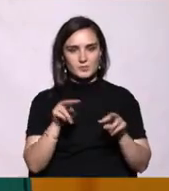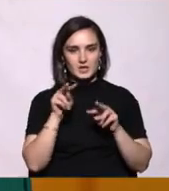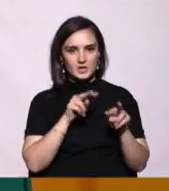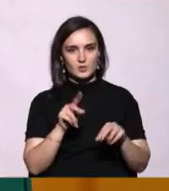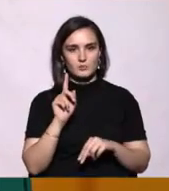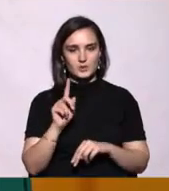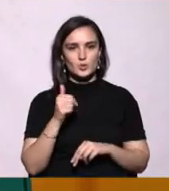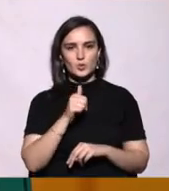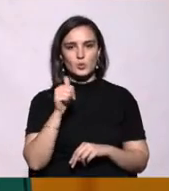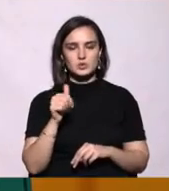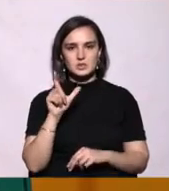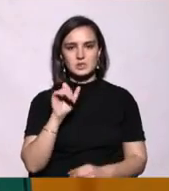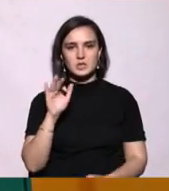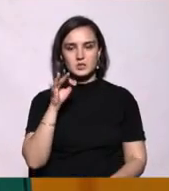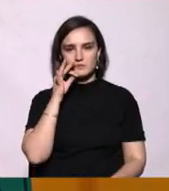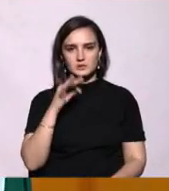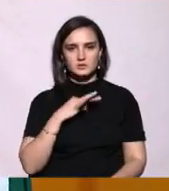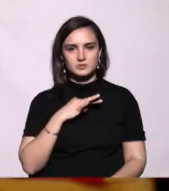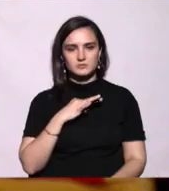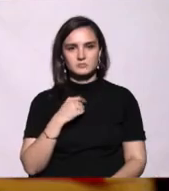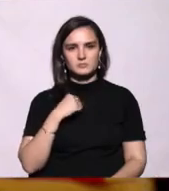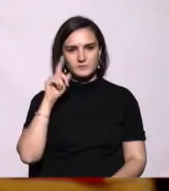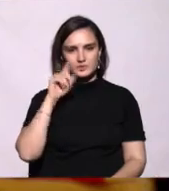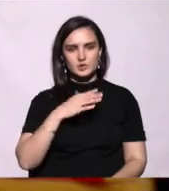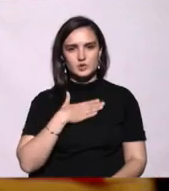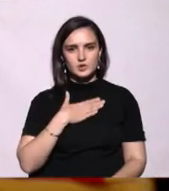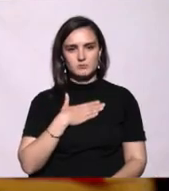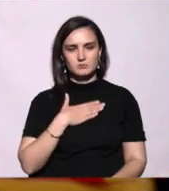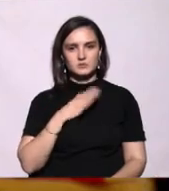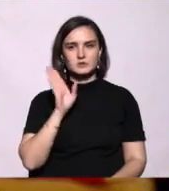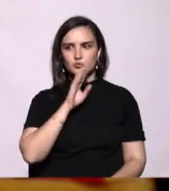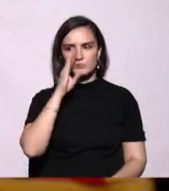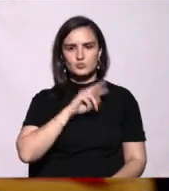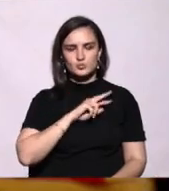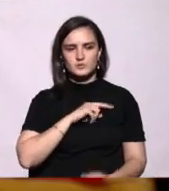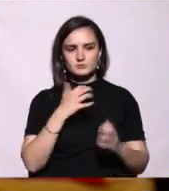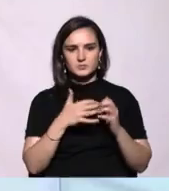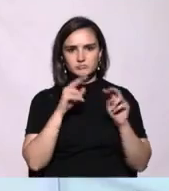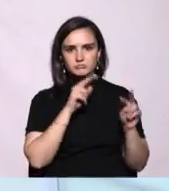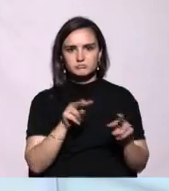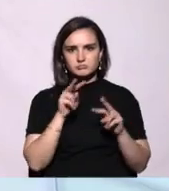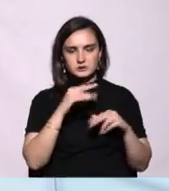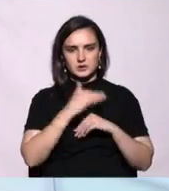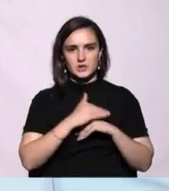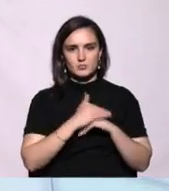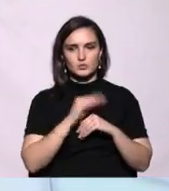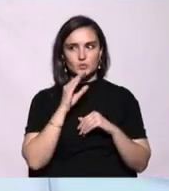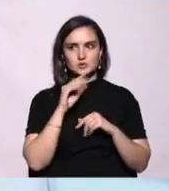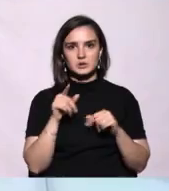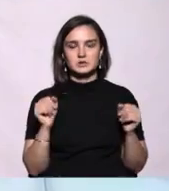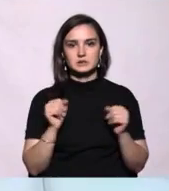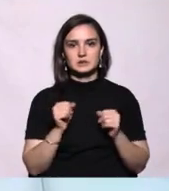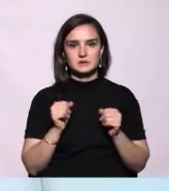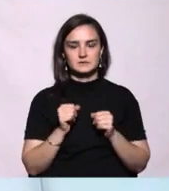I know my parents love to do gardening in the evening when it's cool.